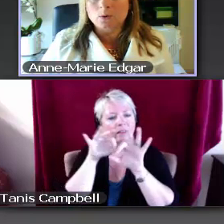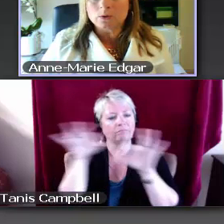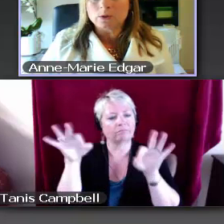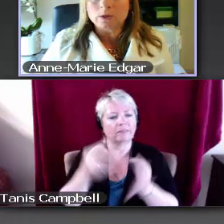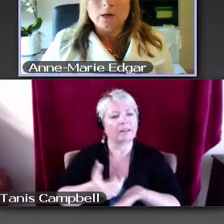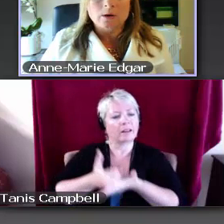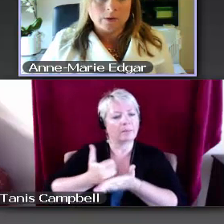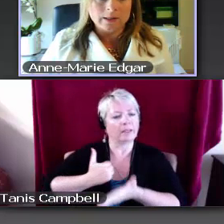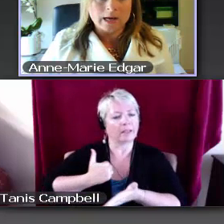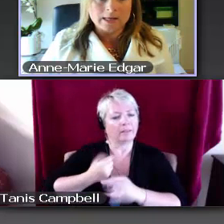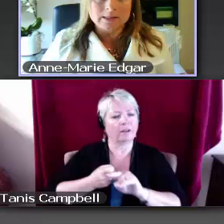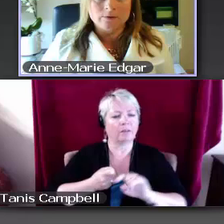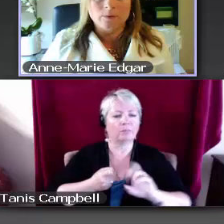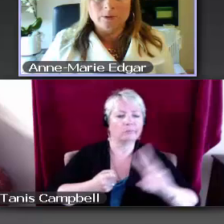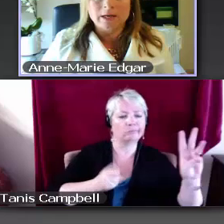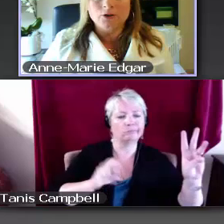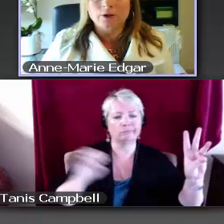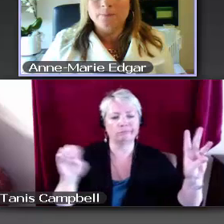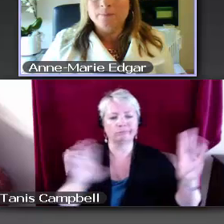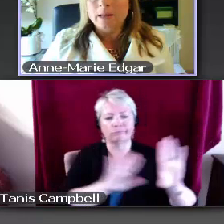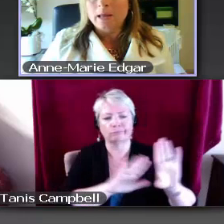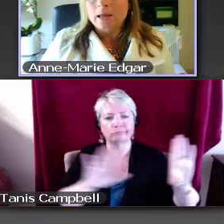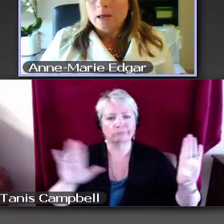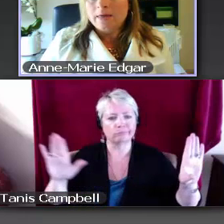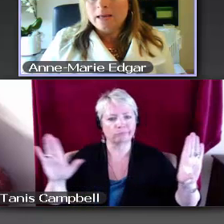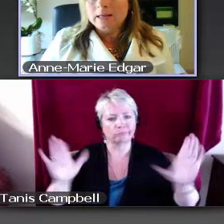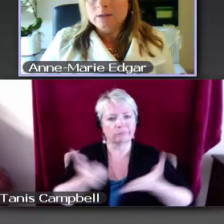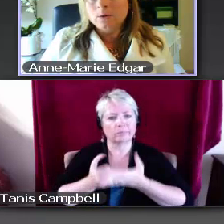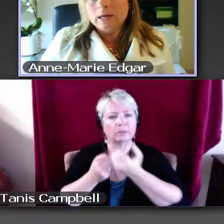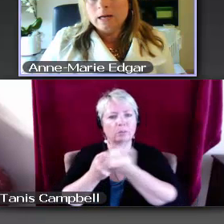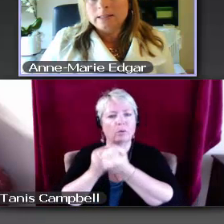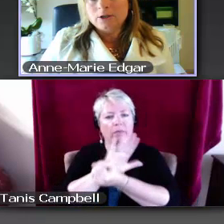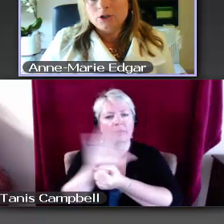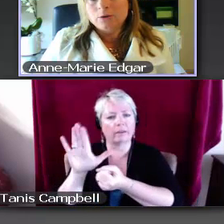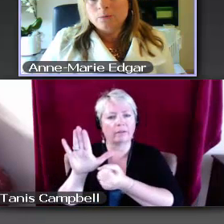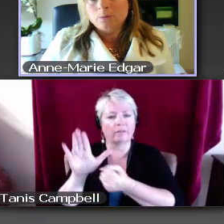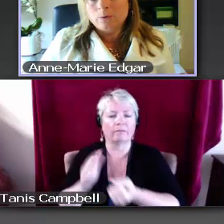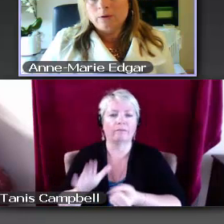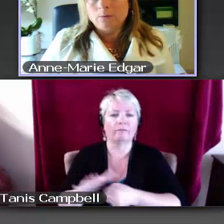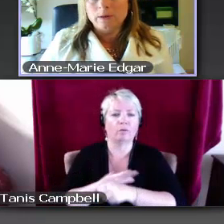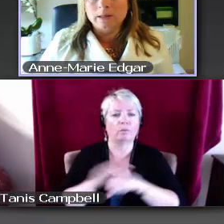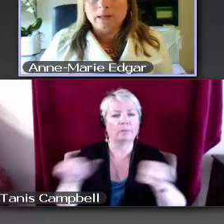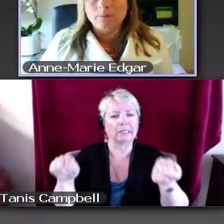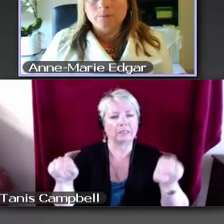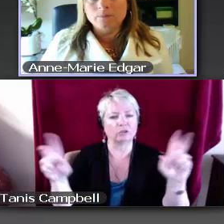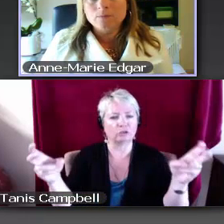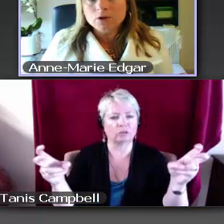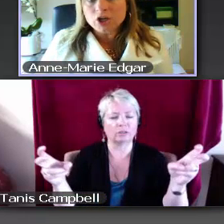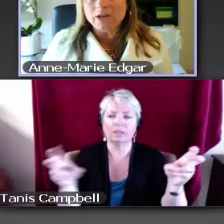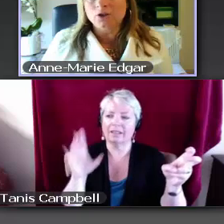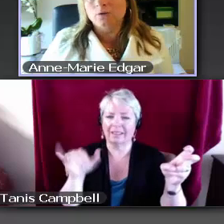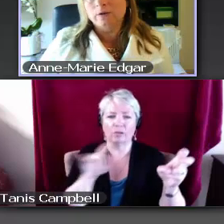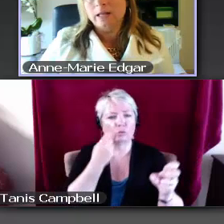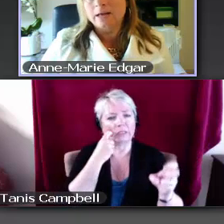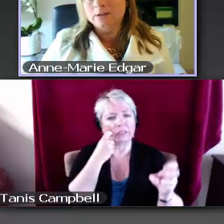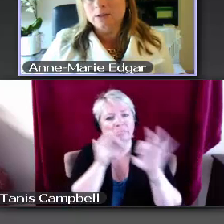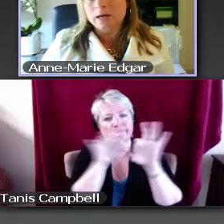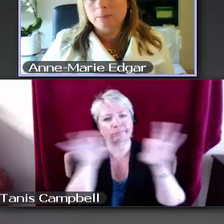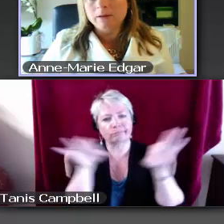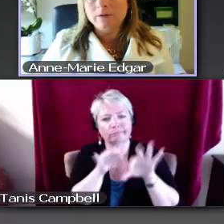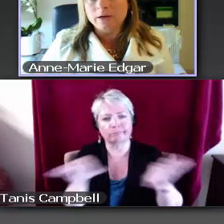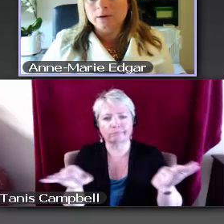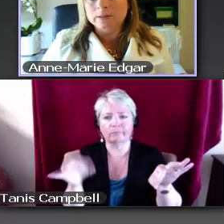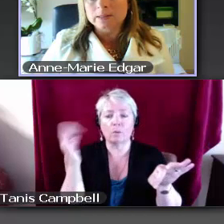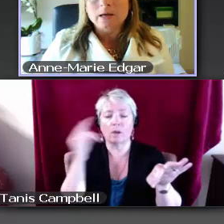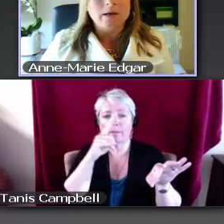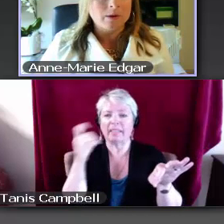coast to coast realize their full potential. I think as an organization, we've really changed over the last